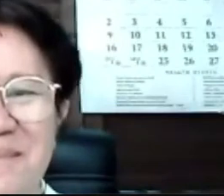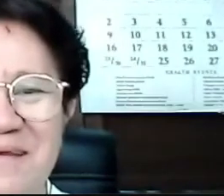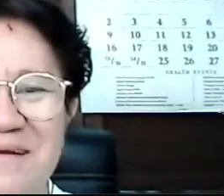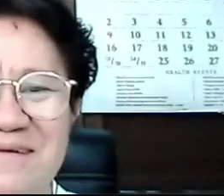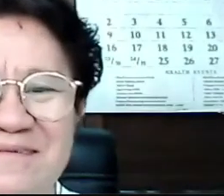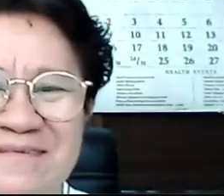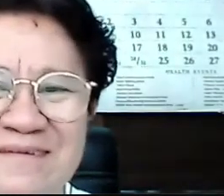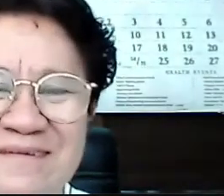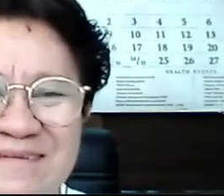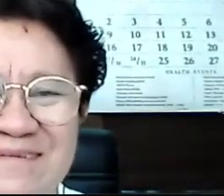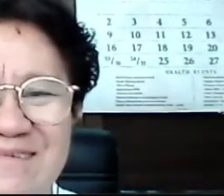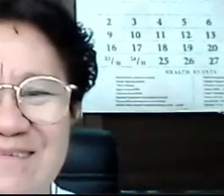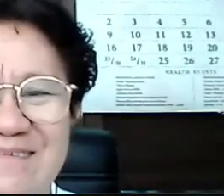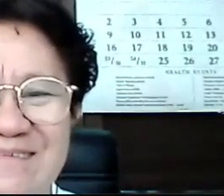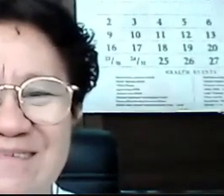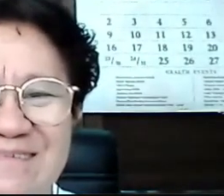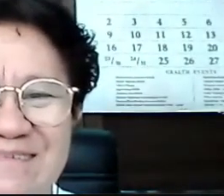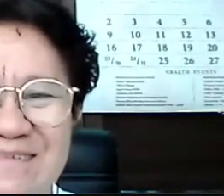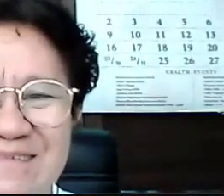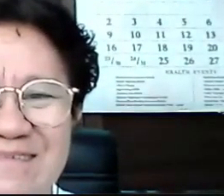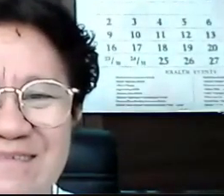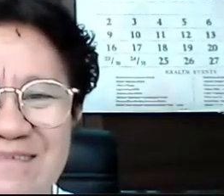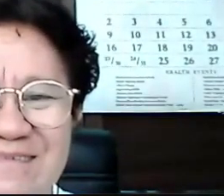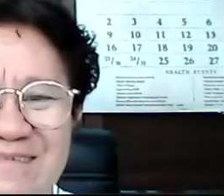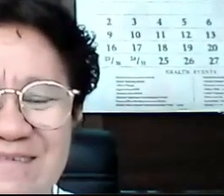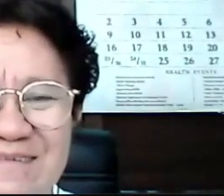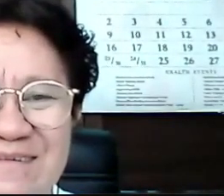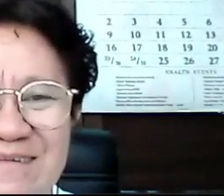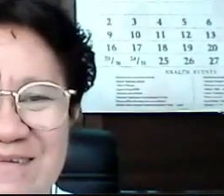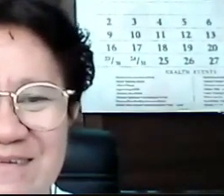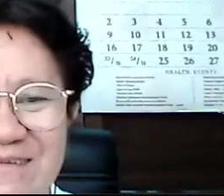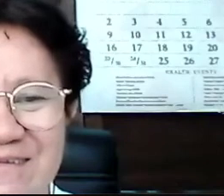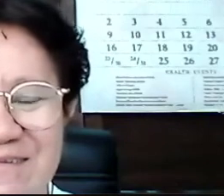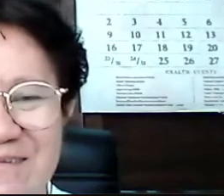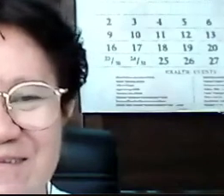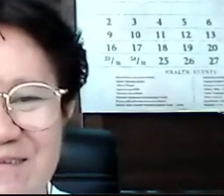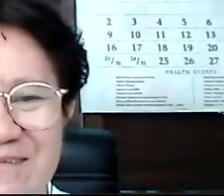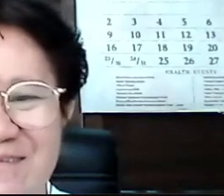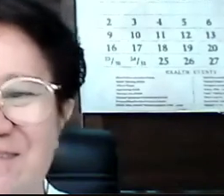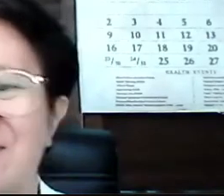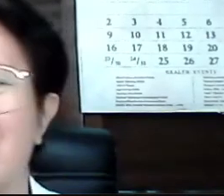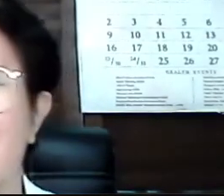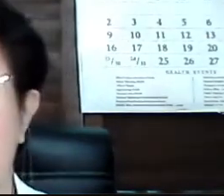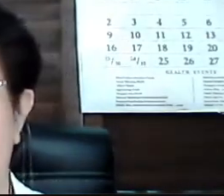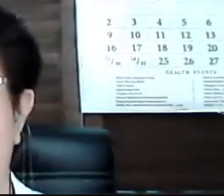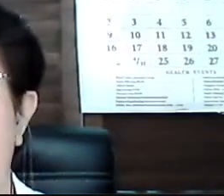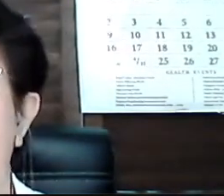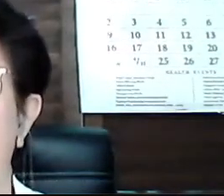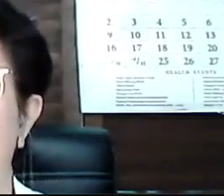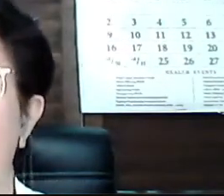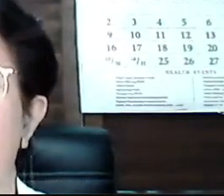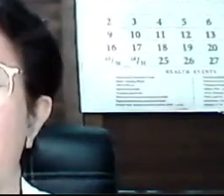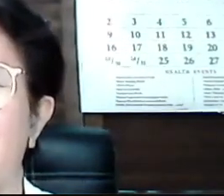like to give a shout out to JJ of Lalo Cagayan. So please attend the session this afternoon. It's